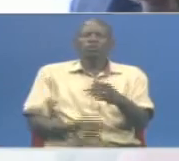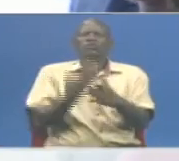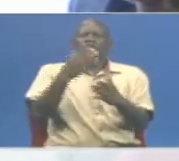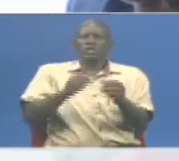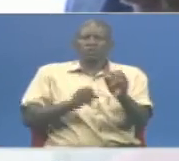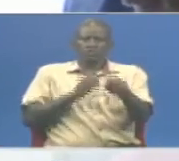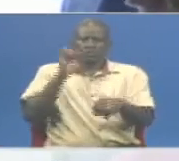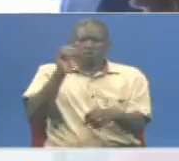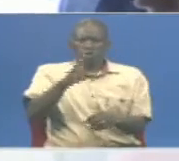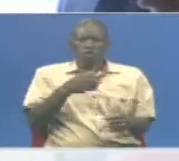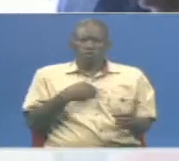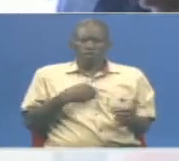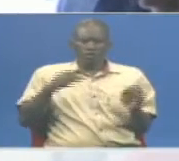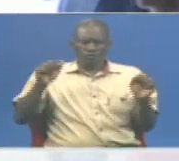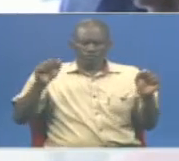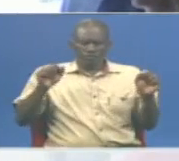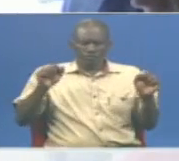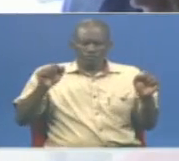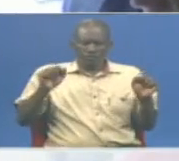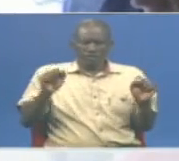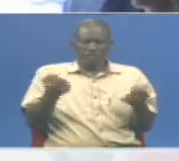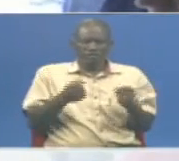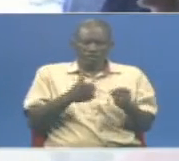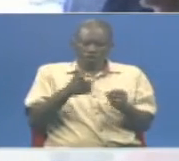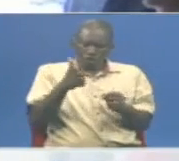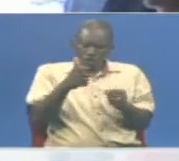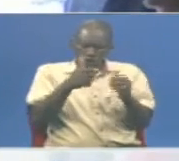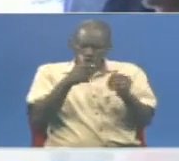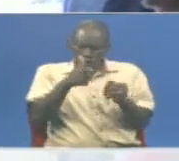have secured the shooting of